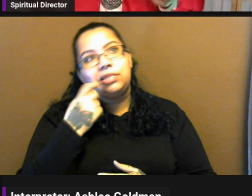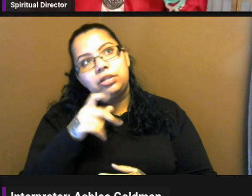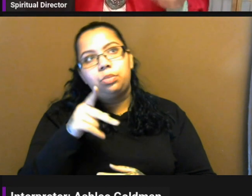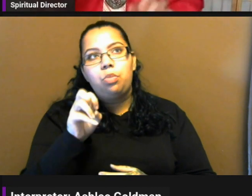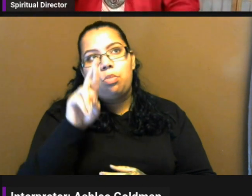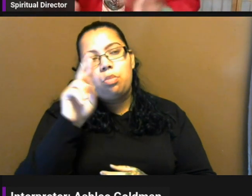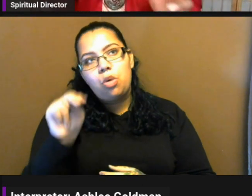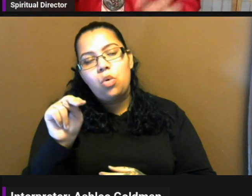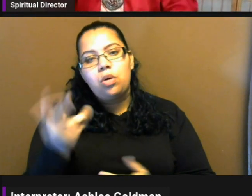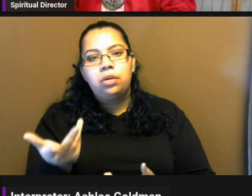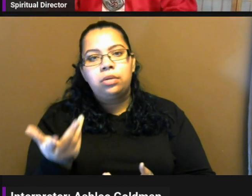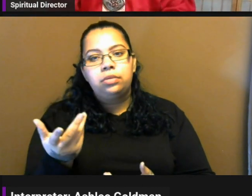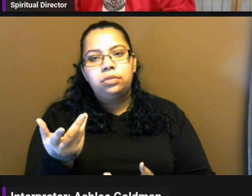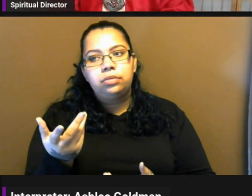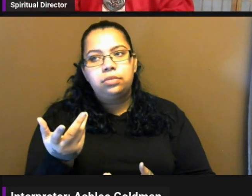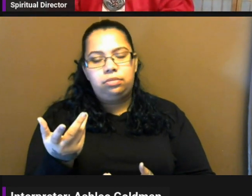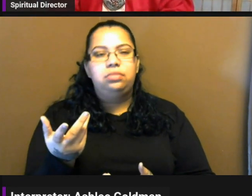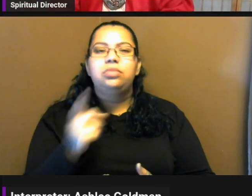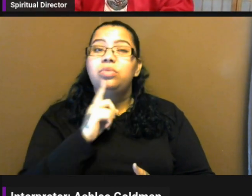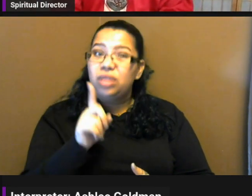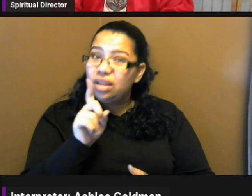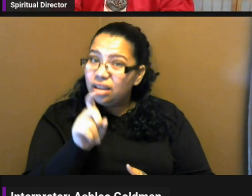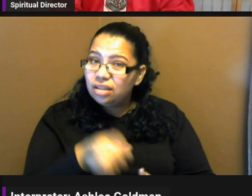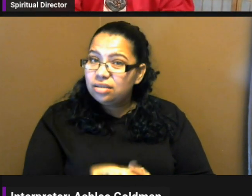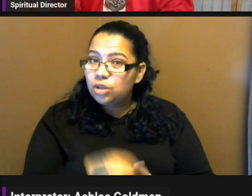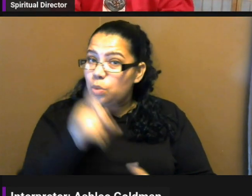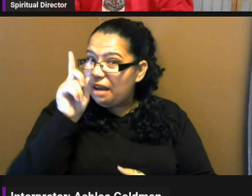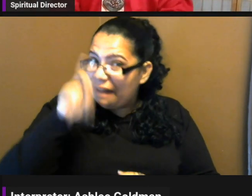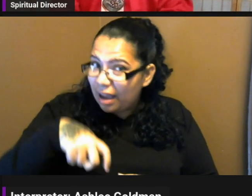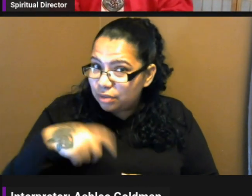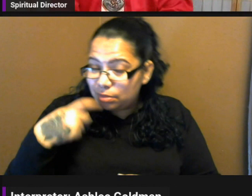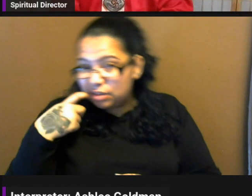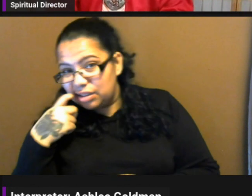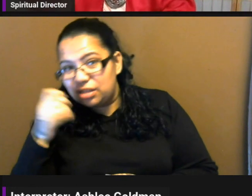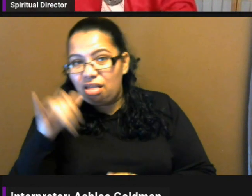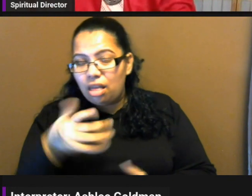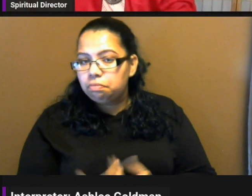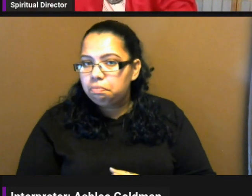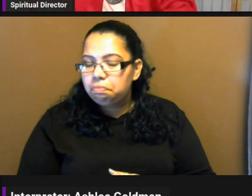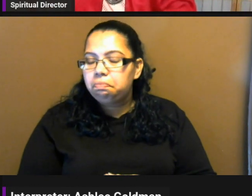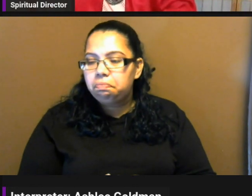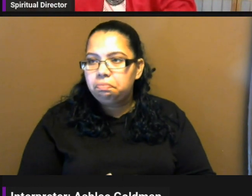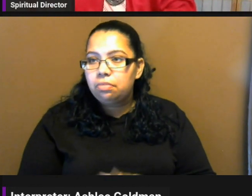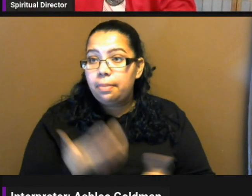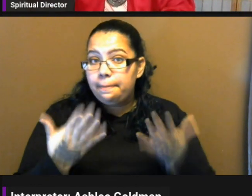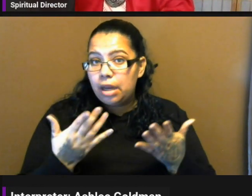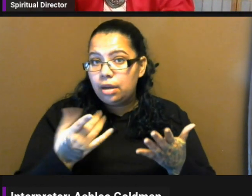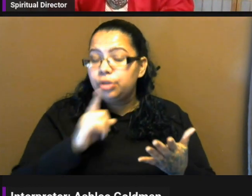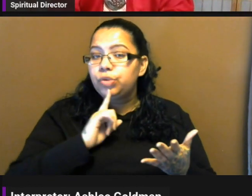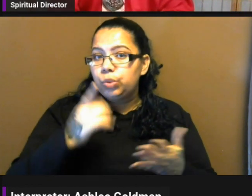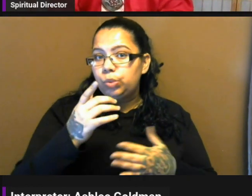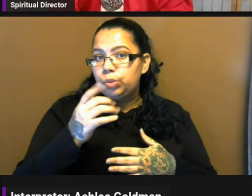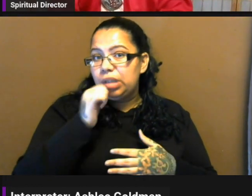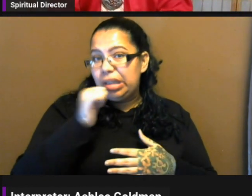to porn, so, but are you though? Do you have to be though? It may have been what was yesterday, but